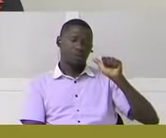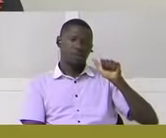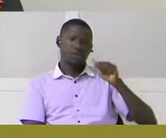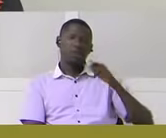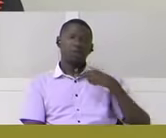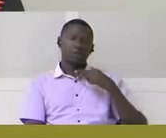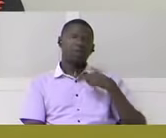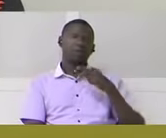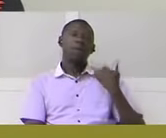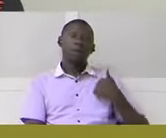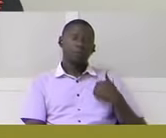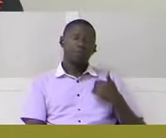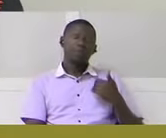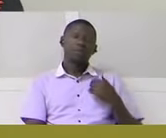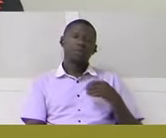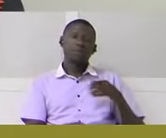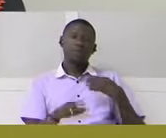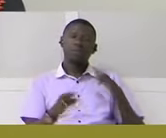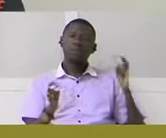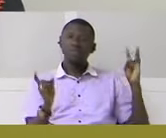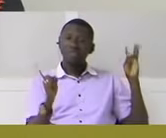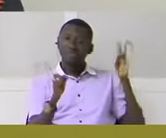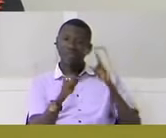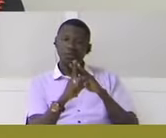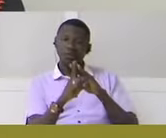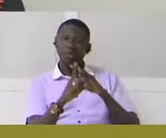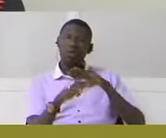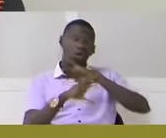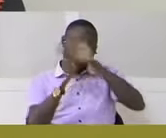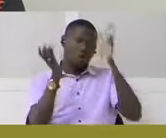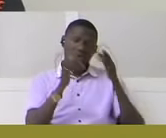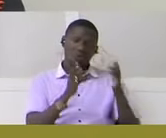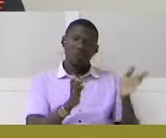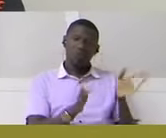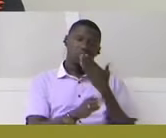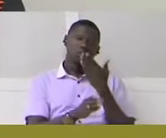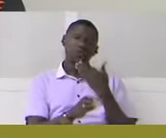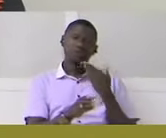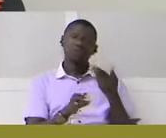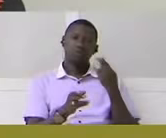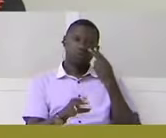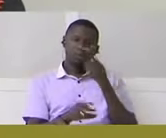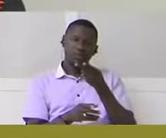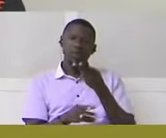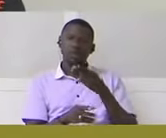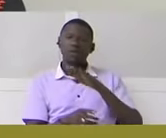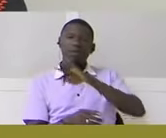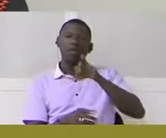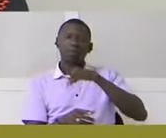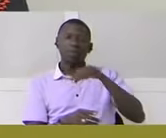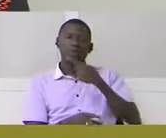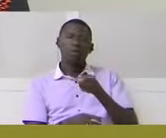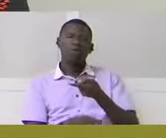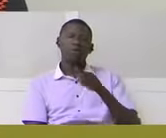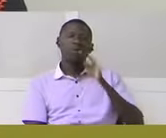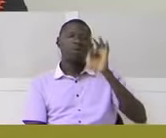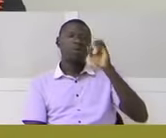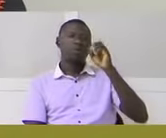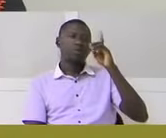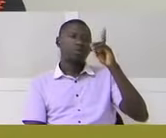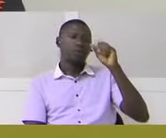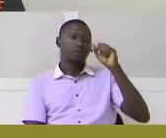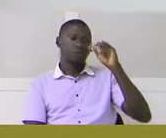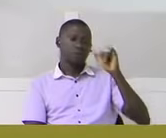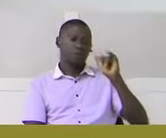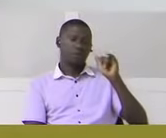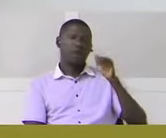delegation involving the entire convoy went to pay their respects to the family of Fode Jaula. Bari hakilo ni muta Fode